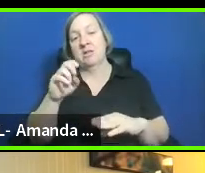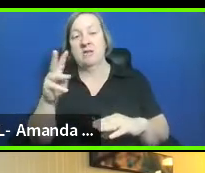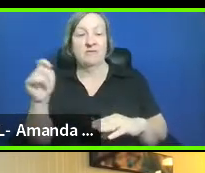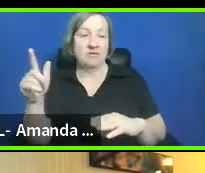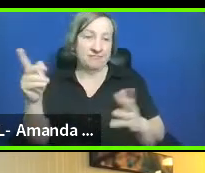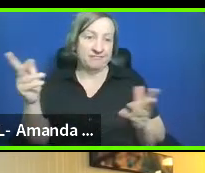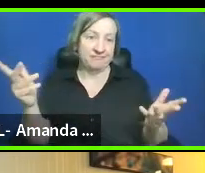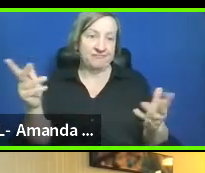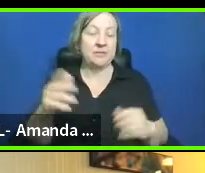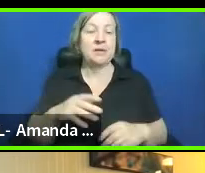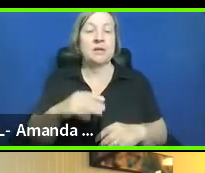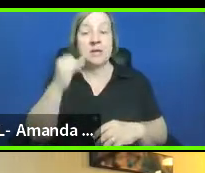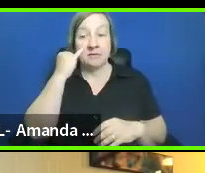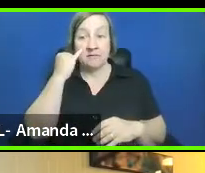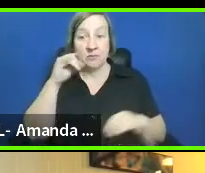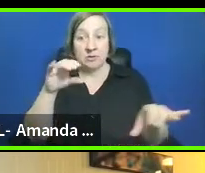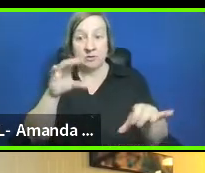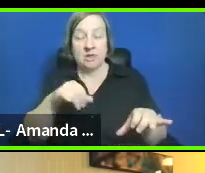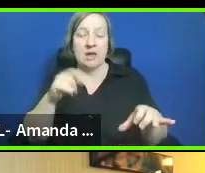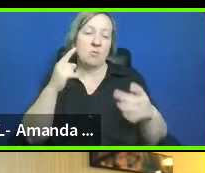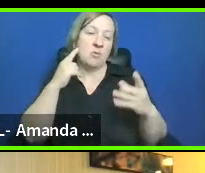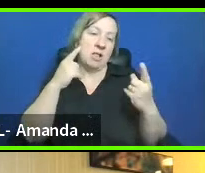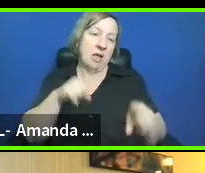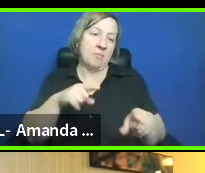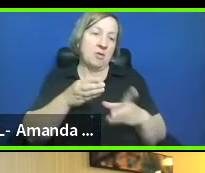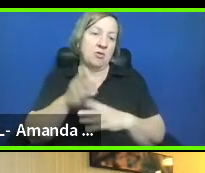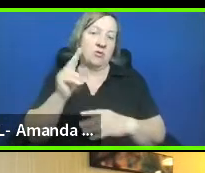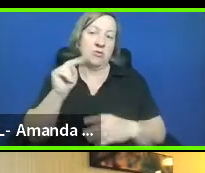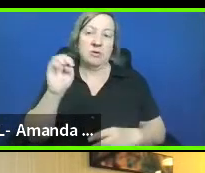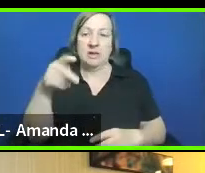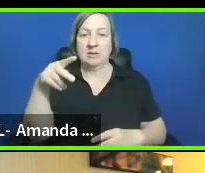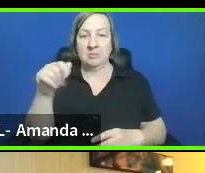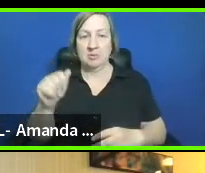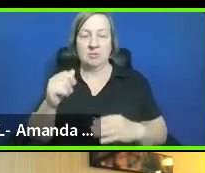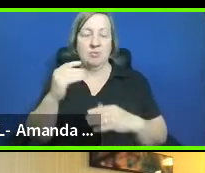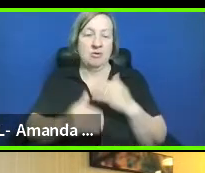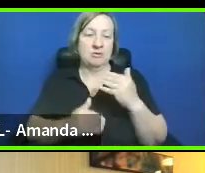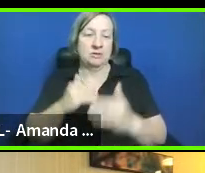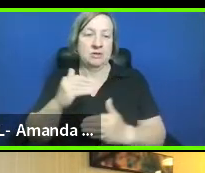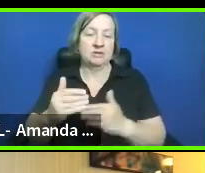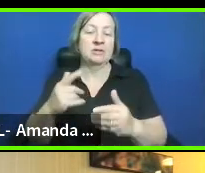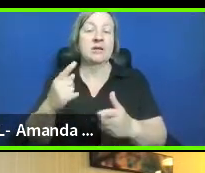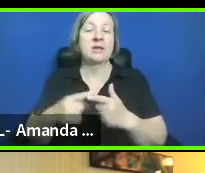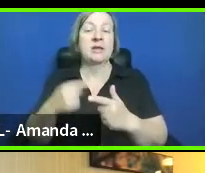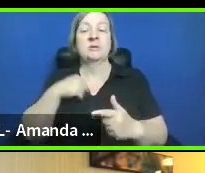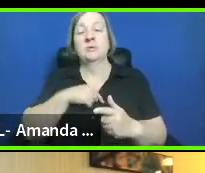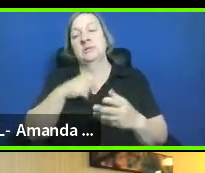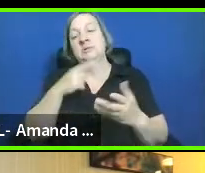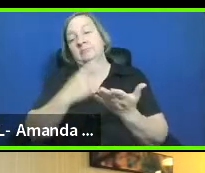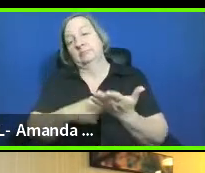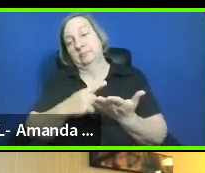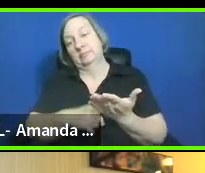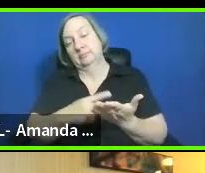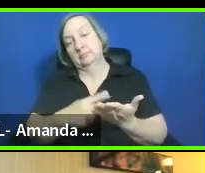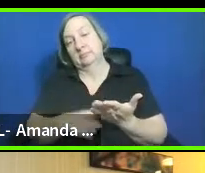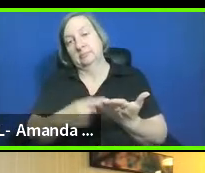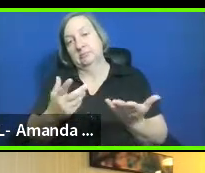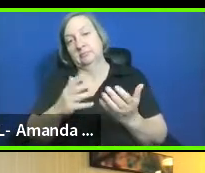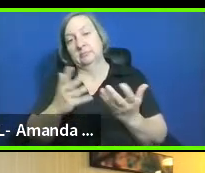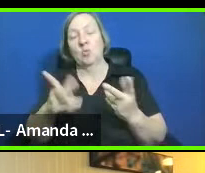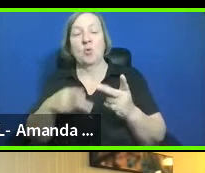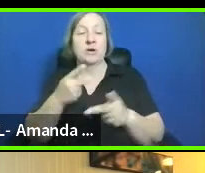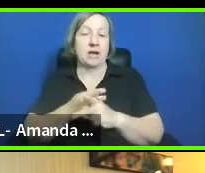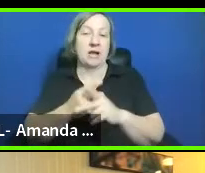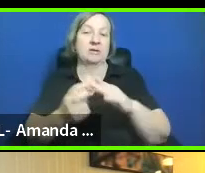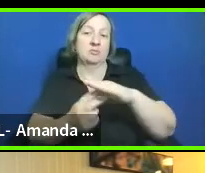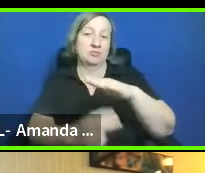the NEPA process, we can then begin the discussion around the bridge type, and